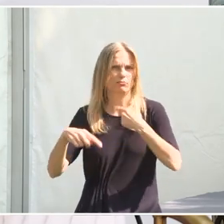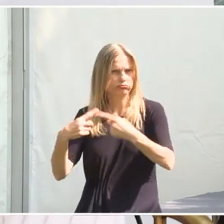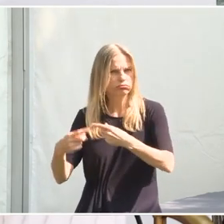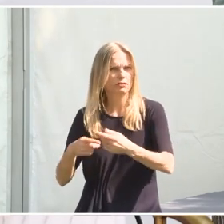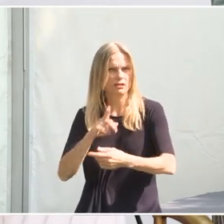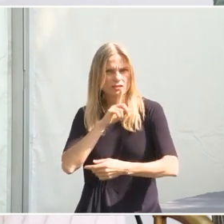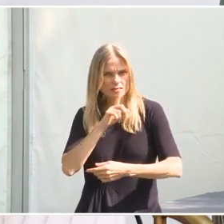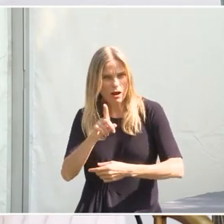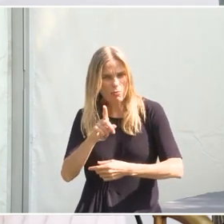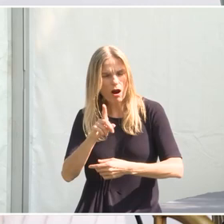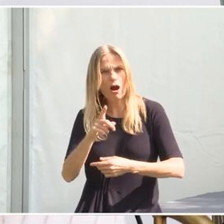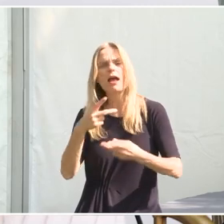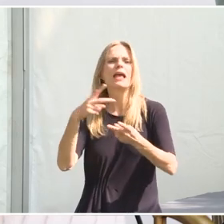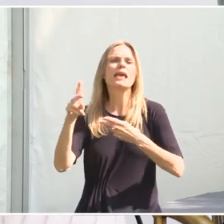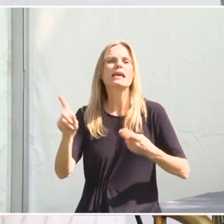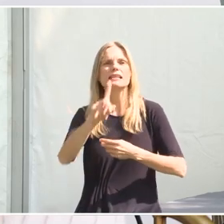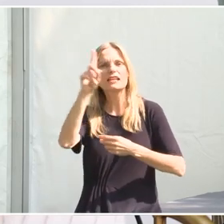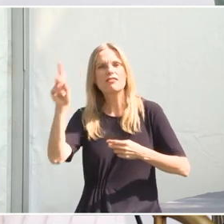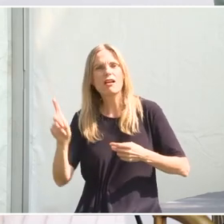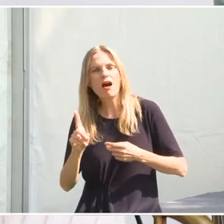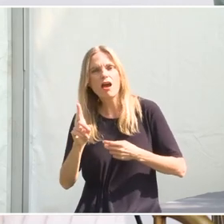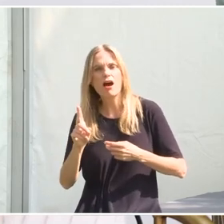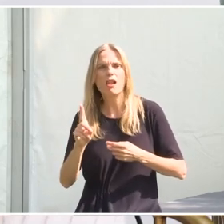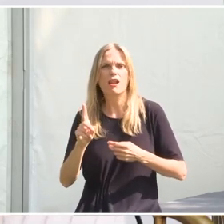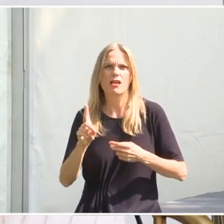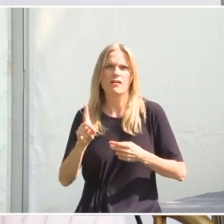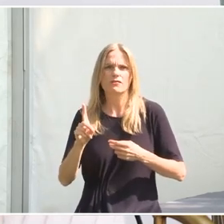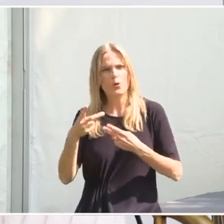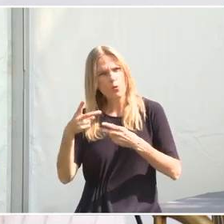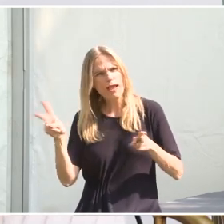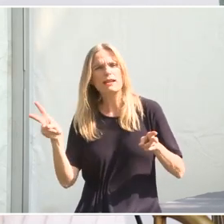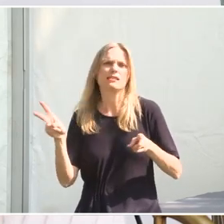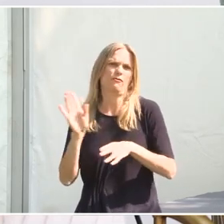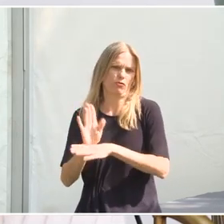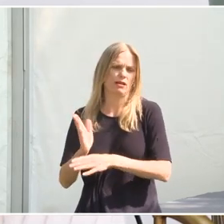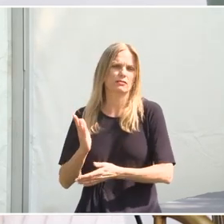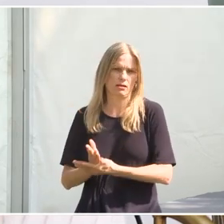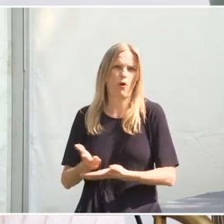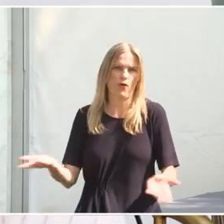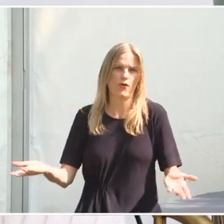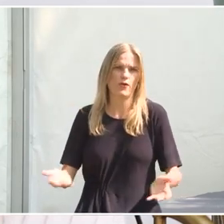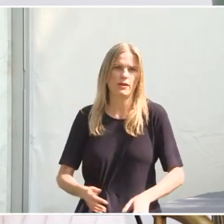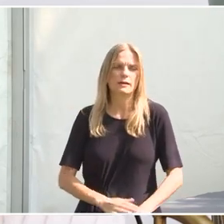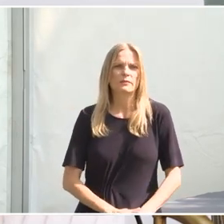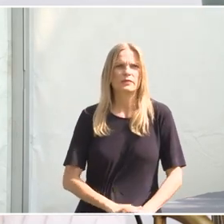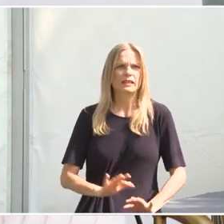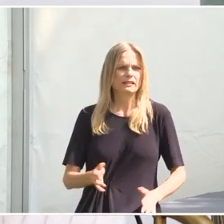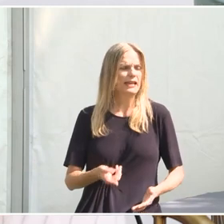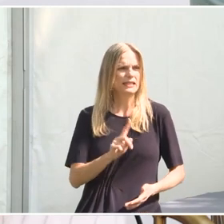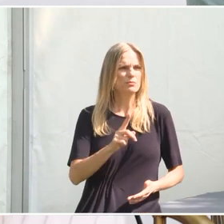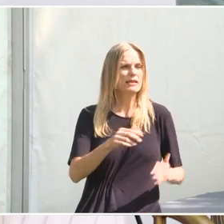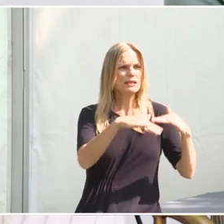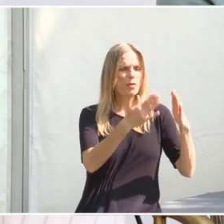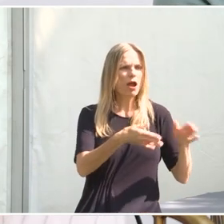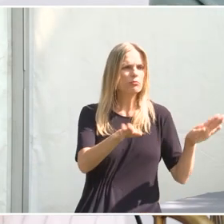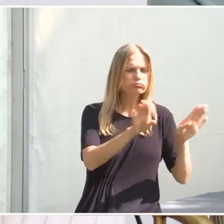at different times, shutting down the same functions at one time and sending everyone off to the other building, or separating for the